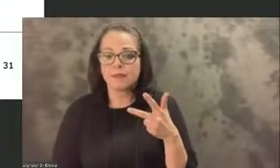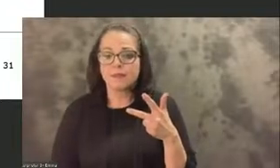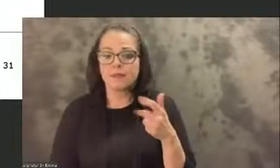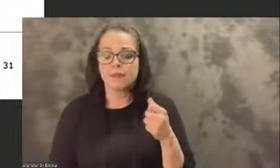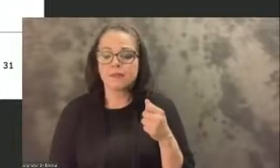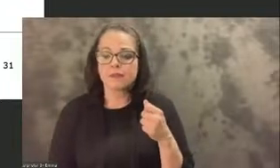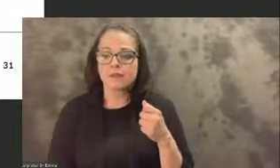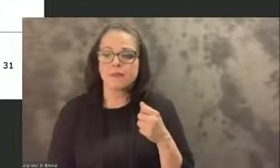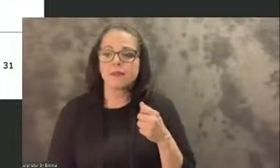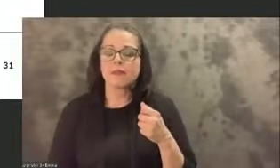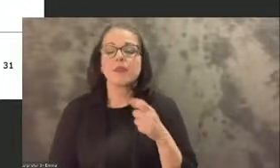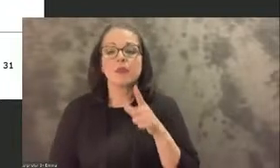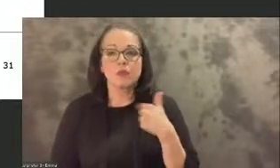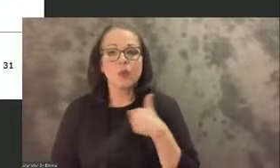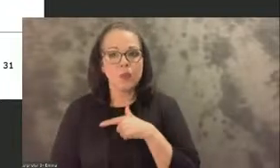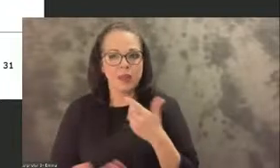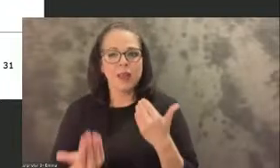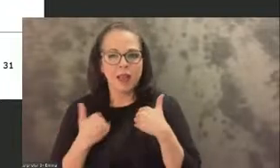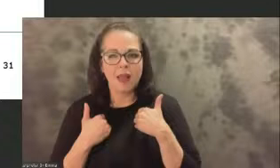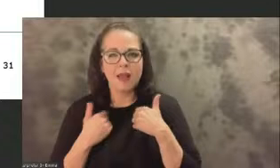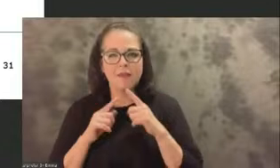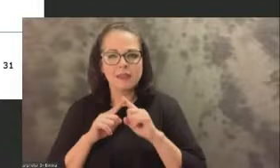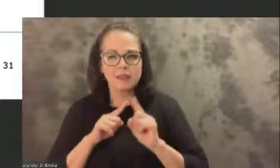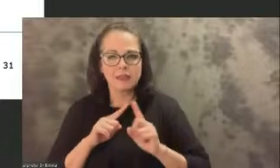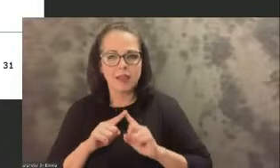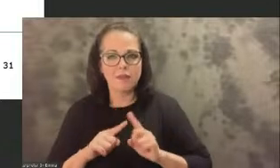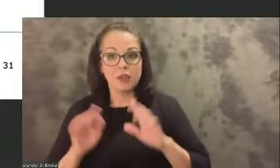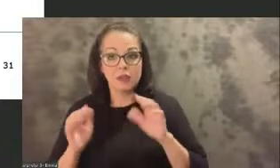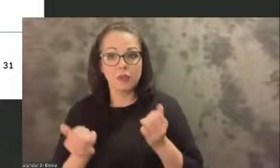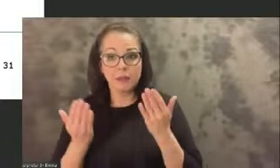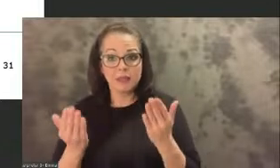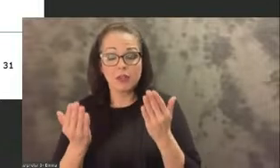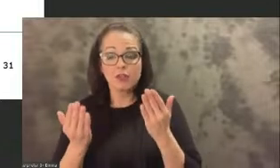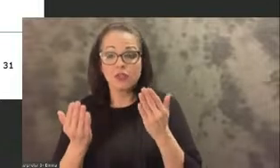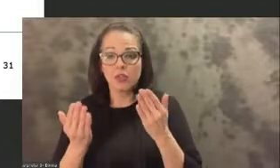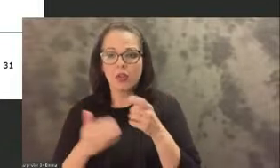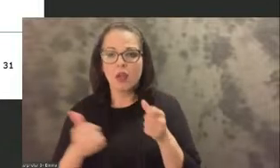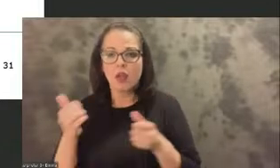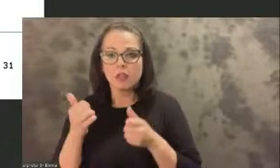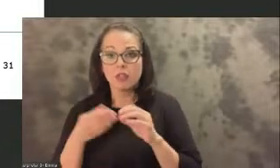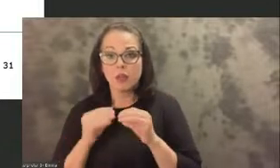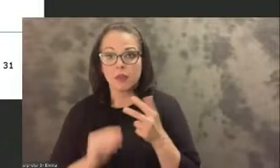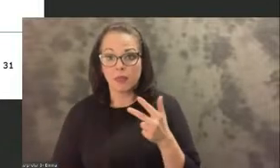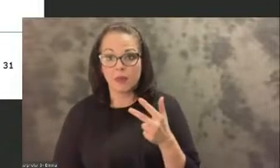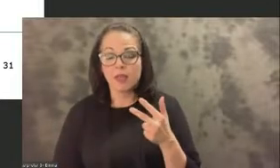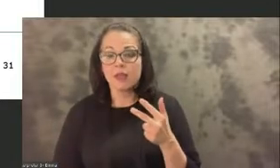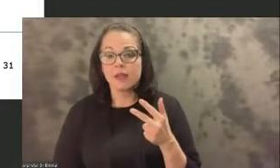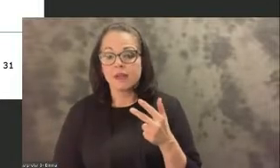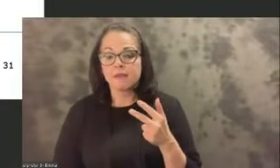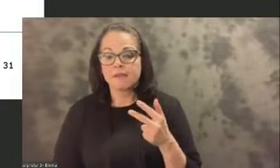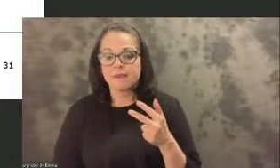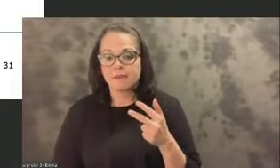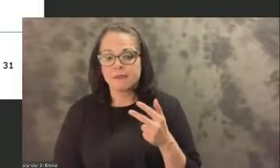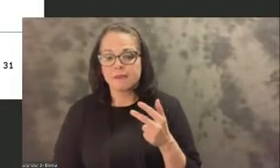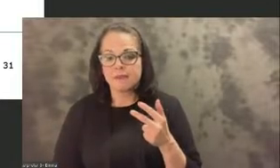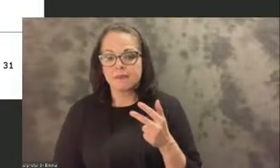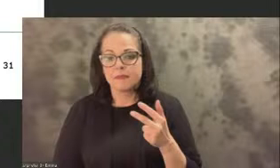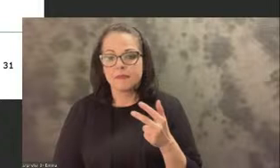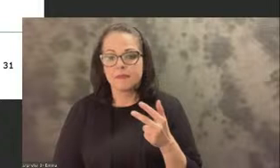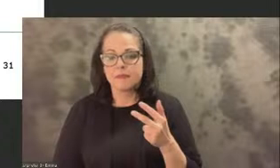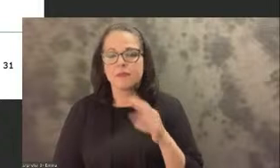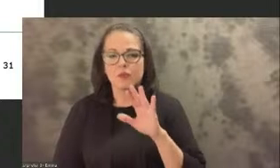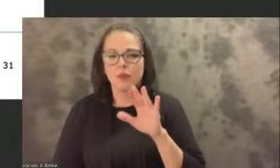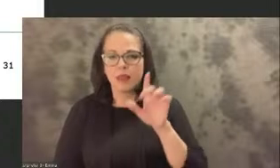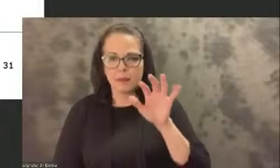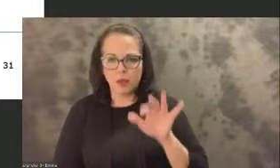third? So we have several recommendations on the problem, the third problem statement. So let me go through